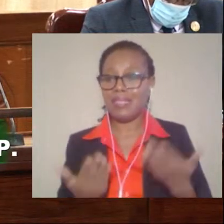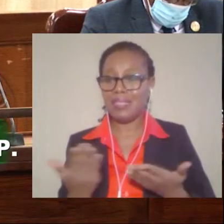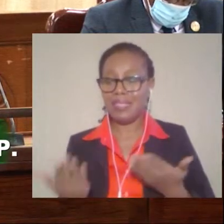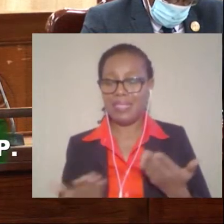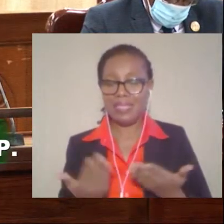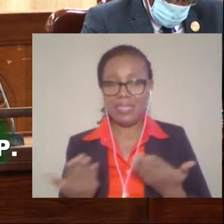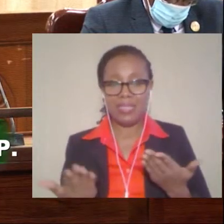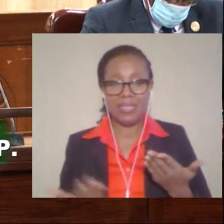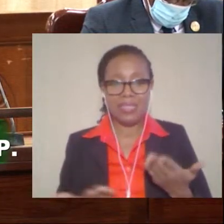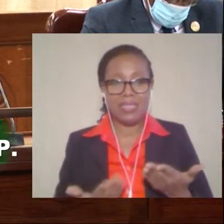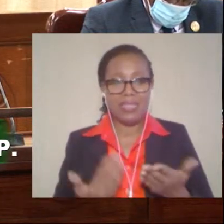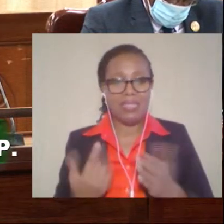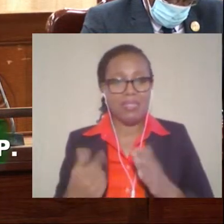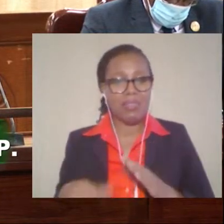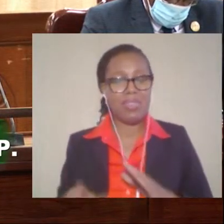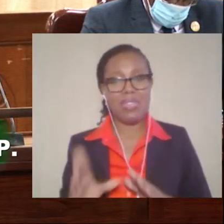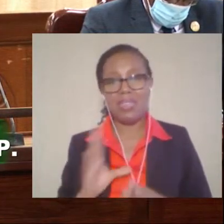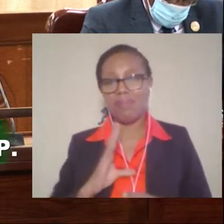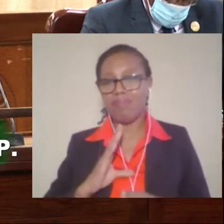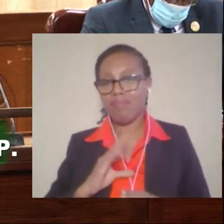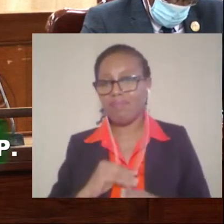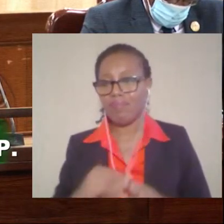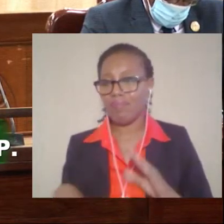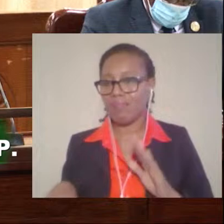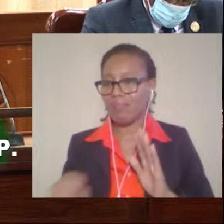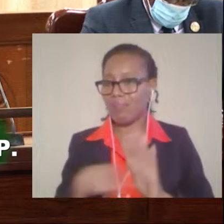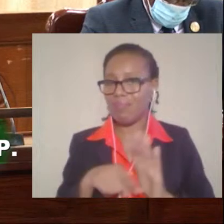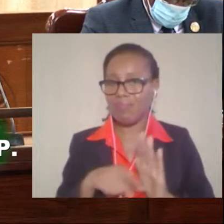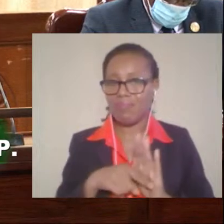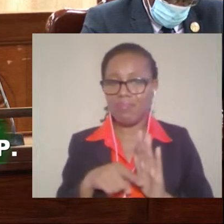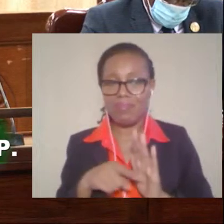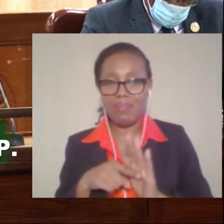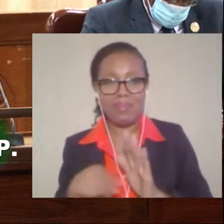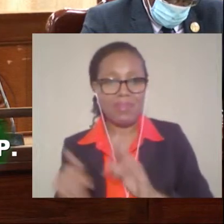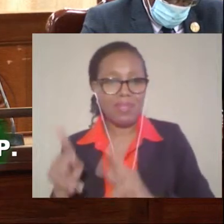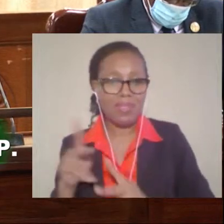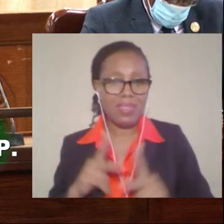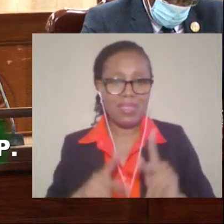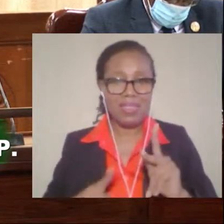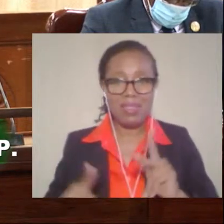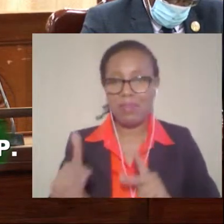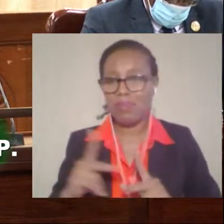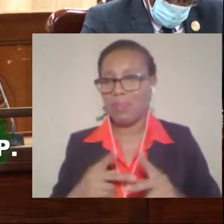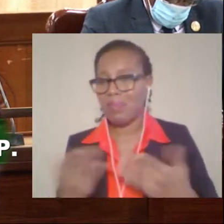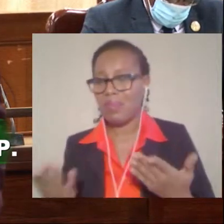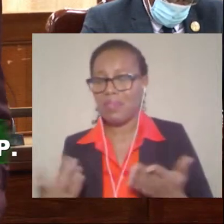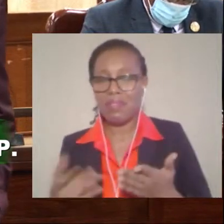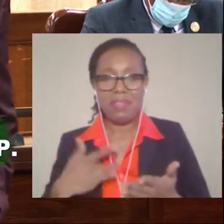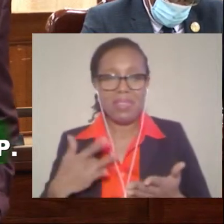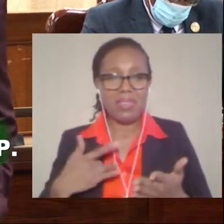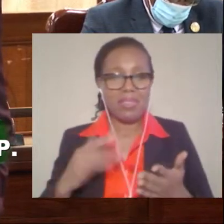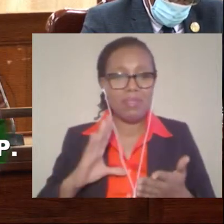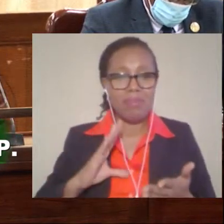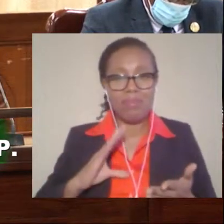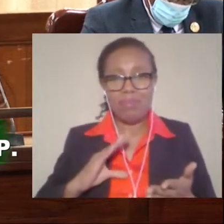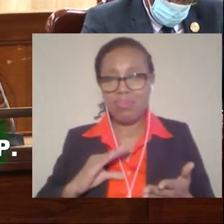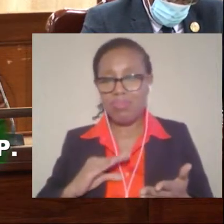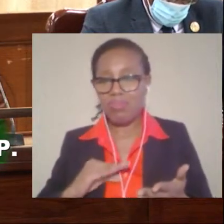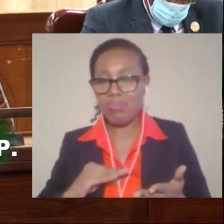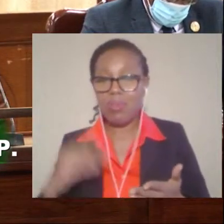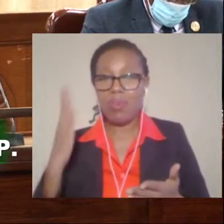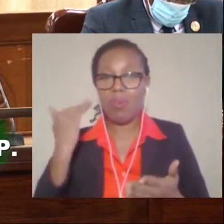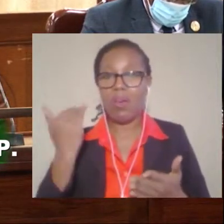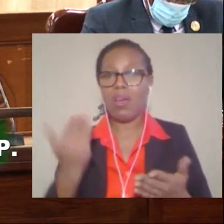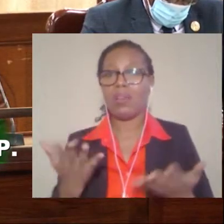the Barbadian community among those who have, for various reasons, an interest in the marijuana industry in